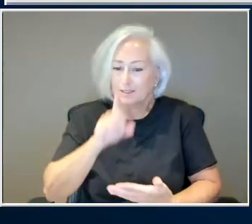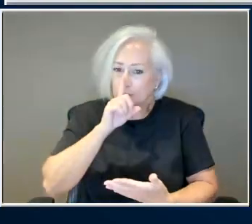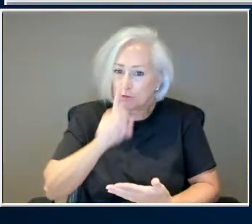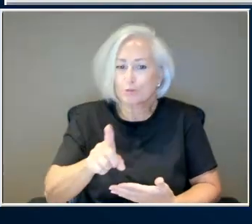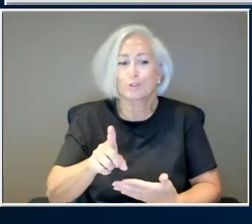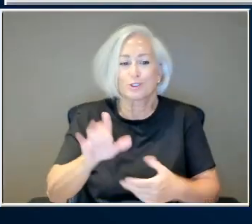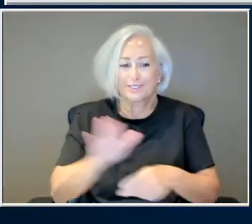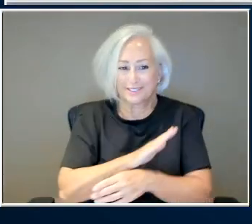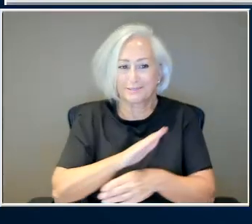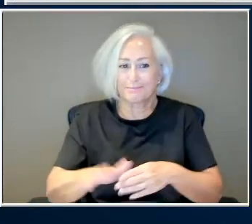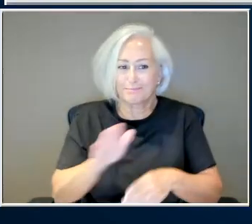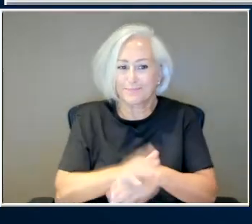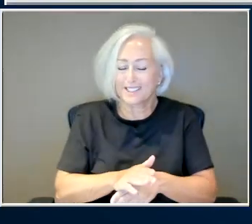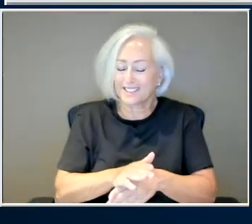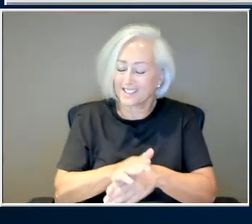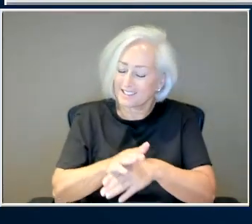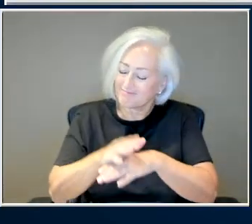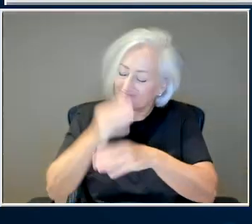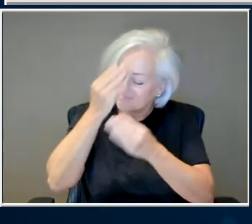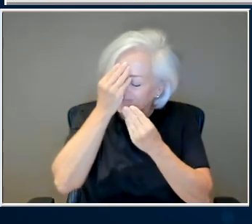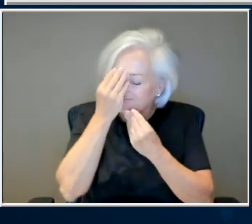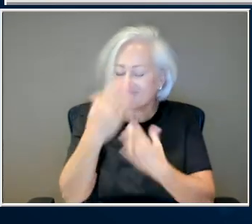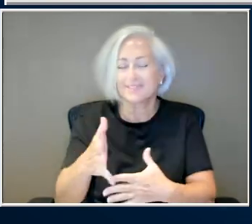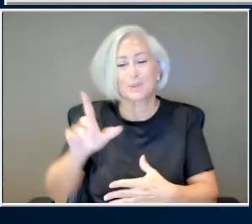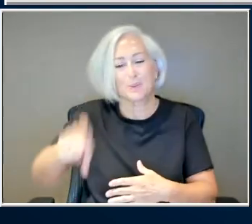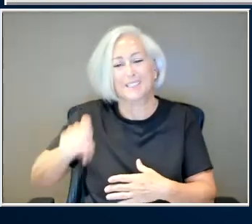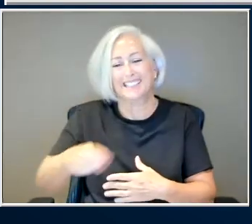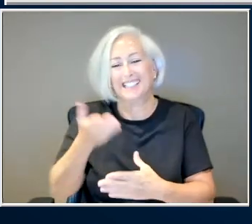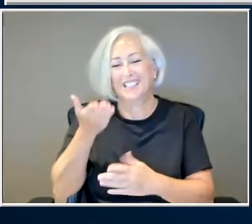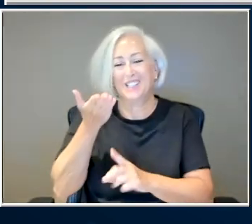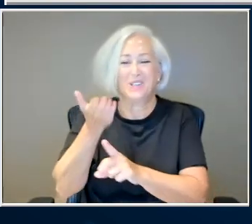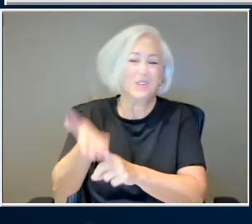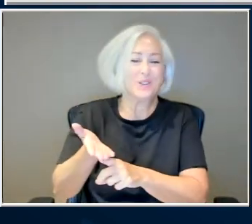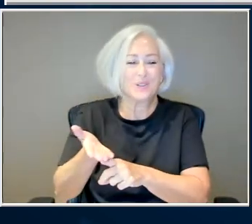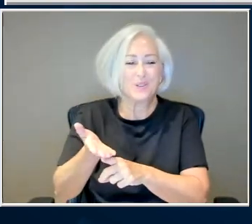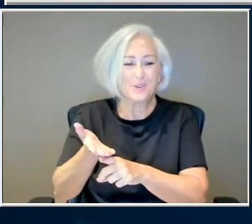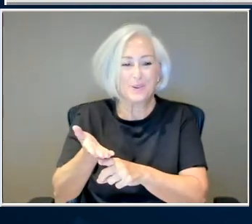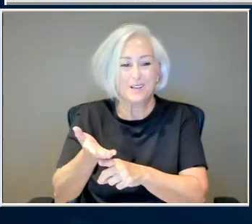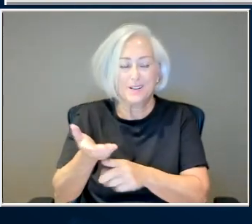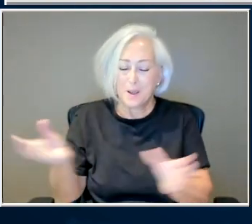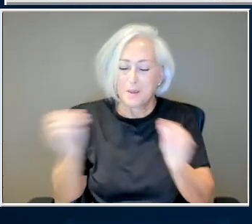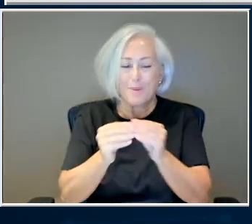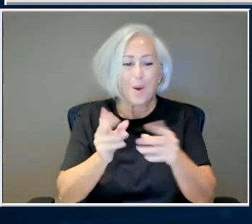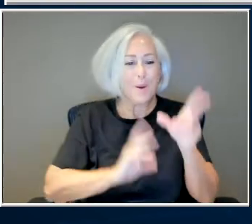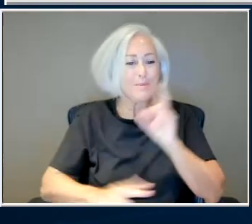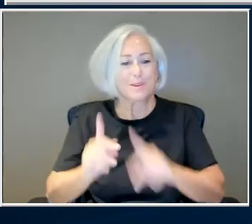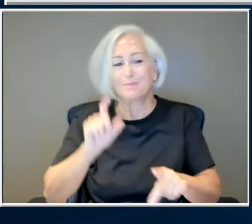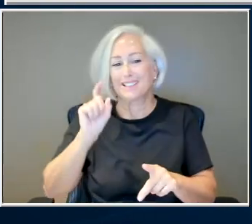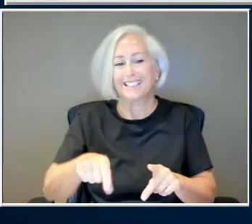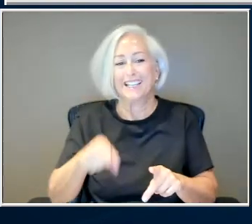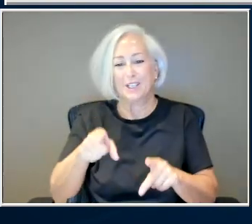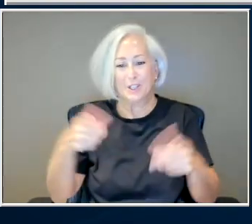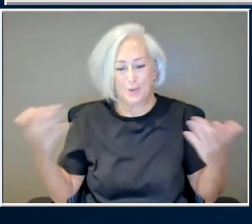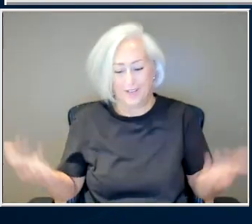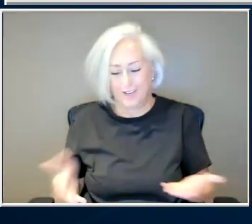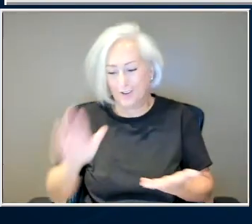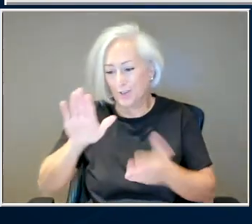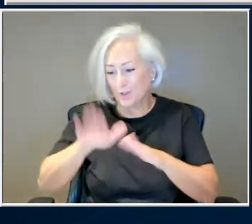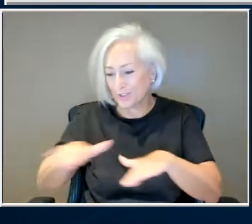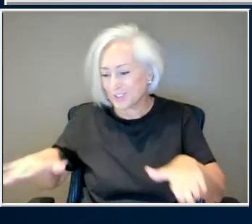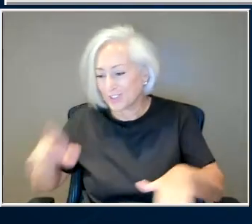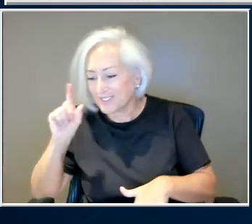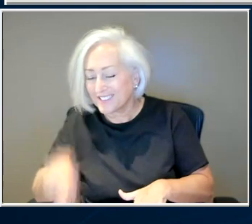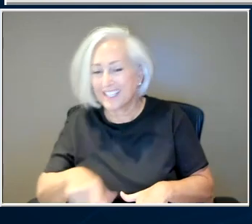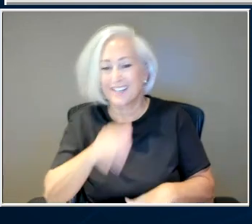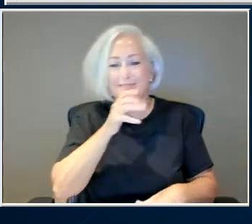need you. More people than you can imagine need you here. You have to fight through and come through for us. So